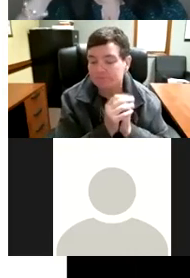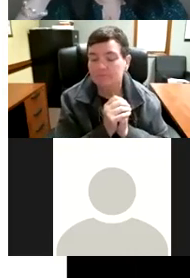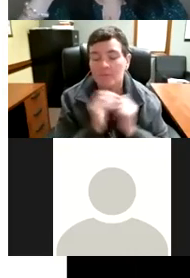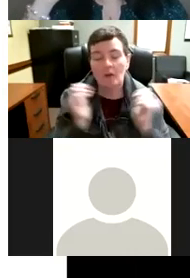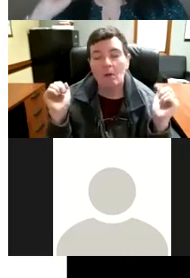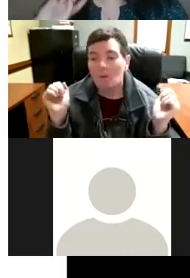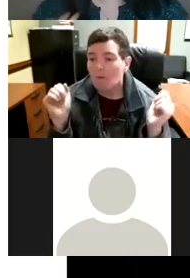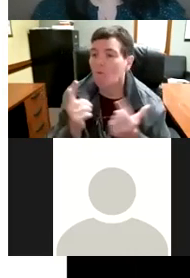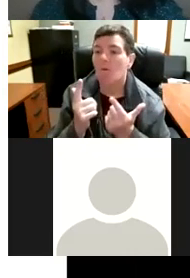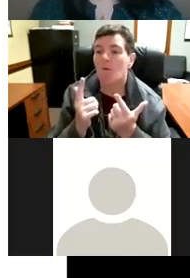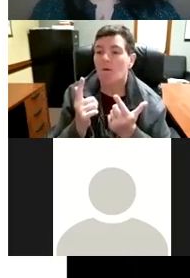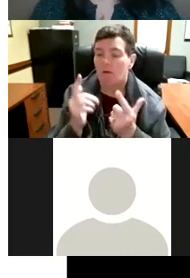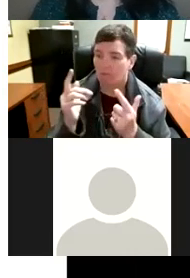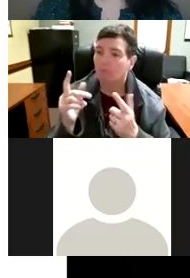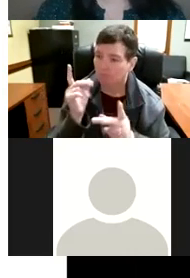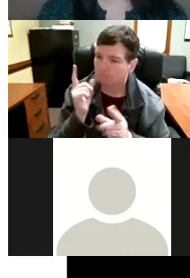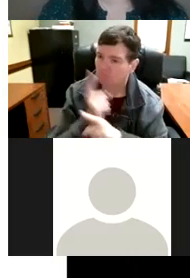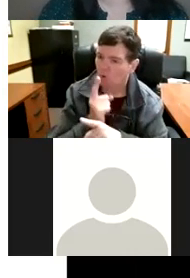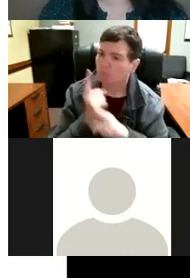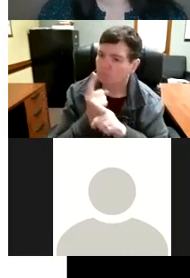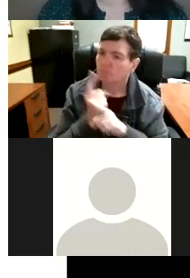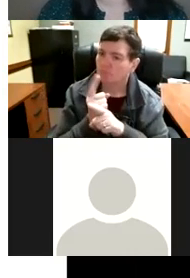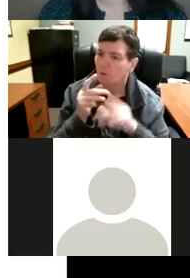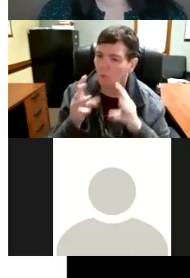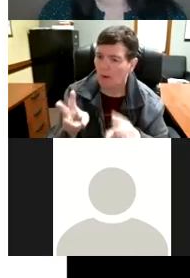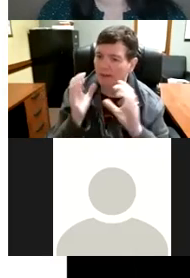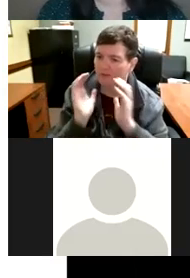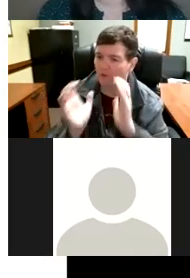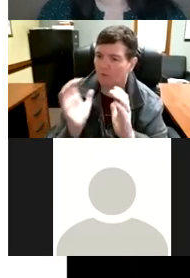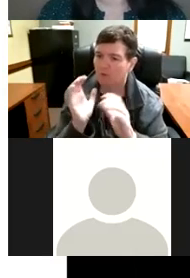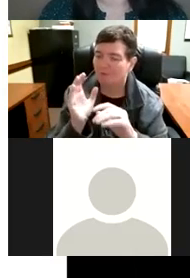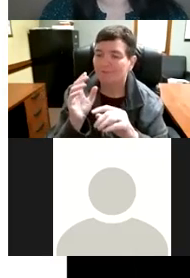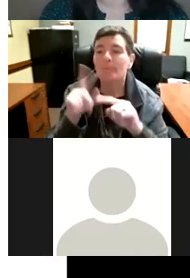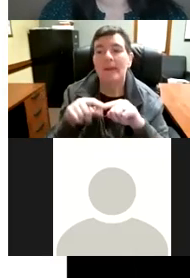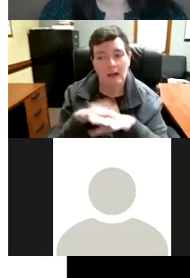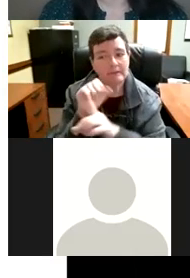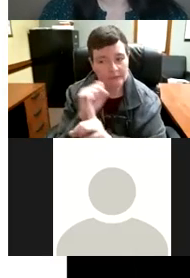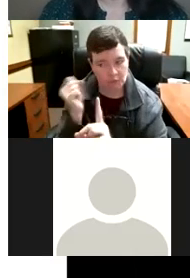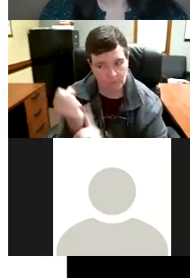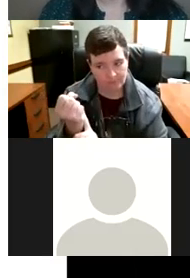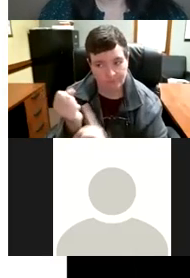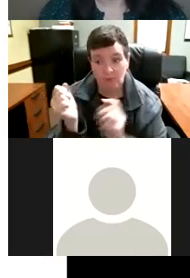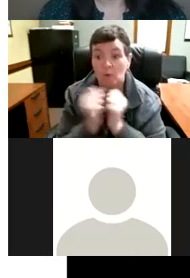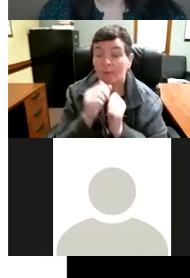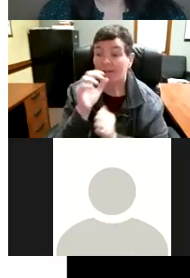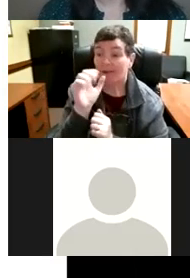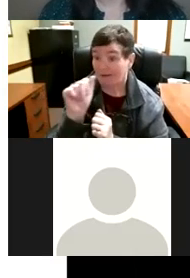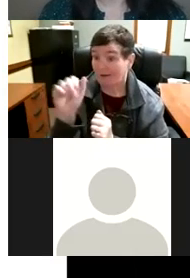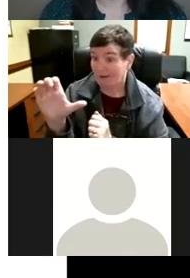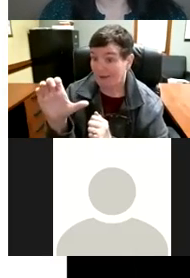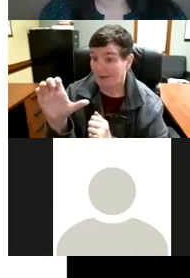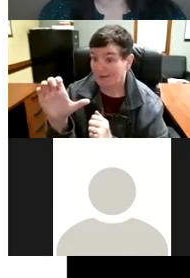These can all be acceptable forms of communication in some situations. When our AAC learners